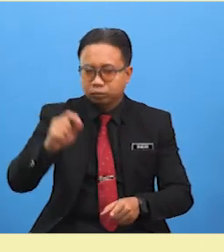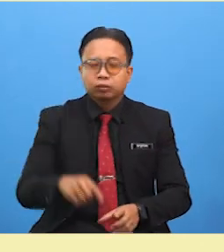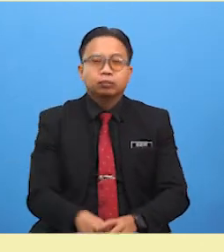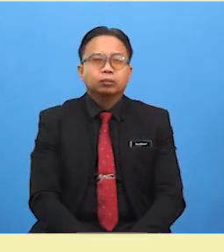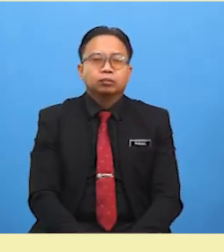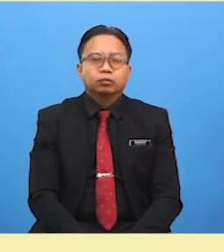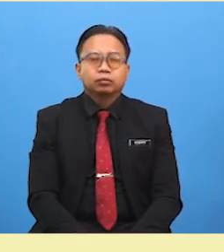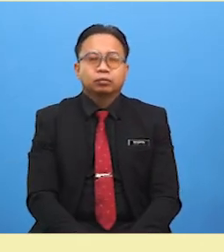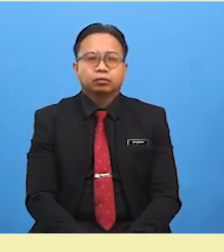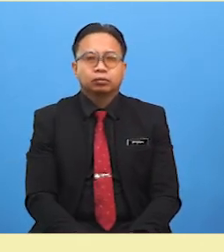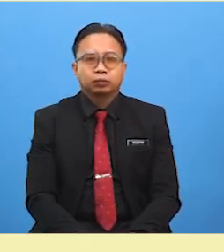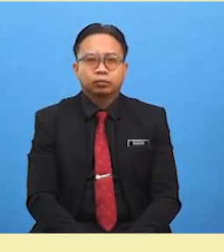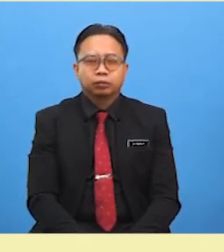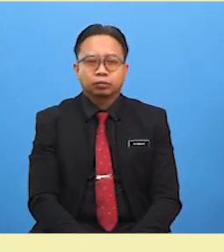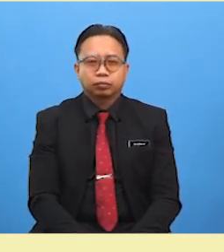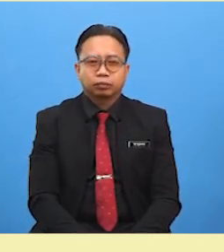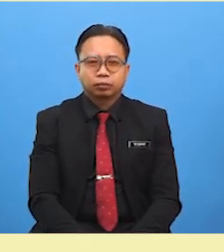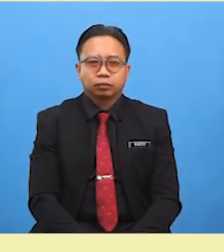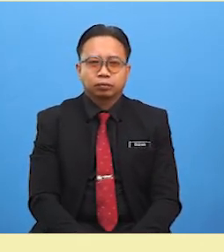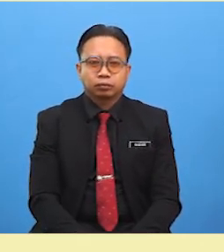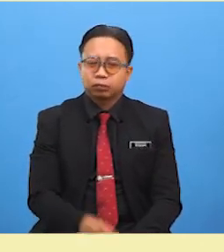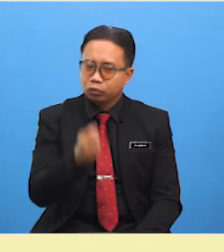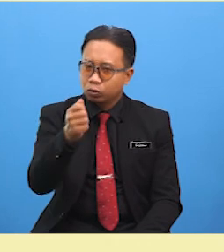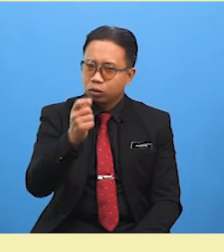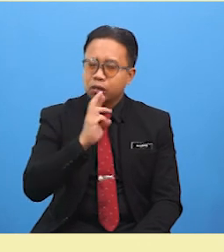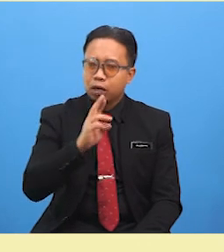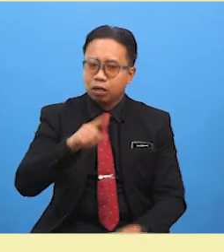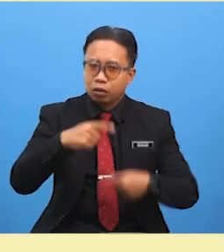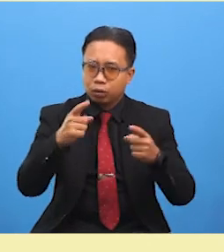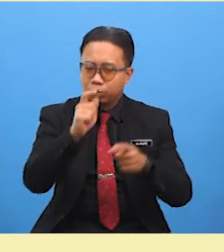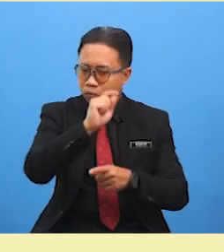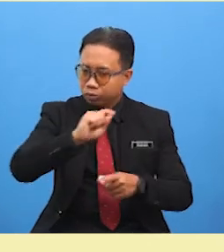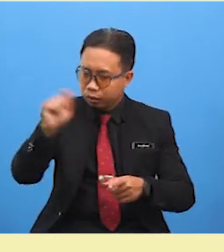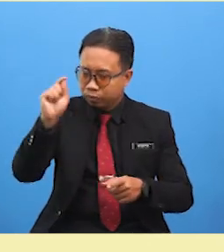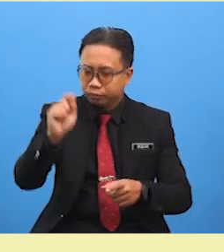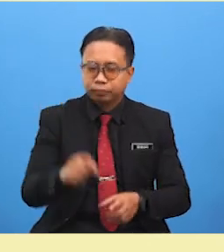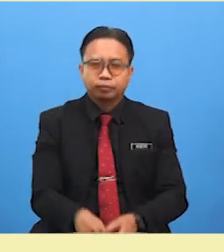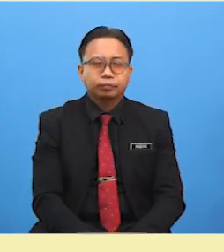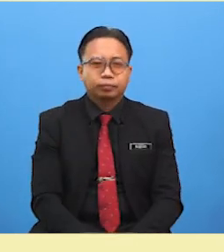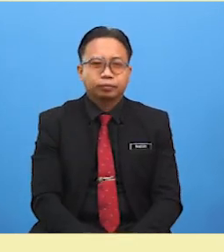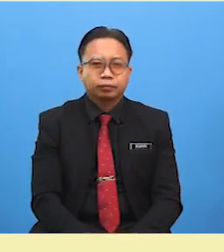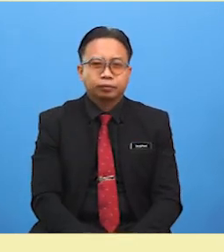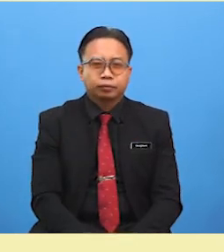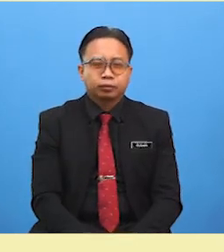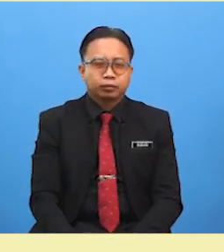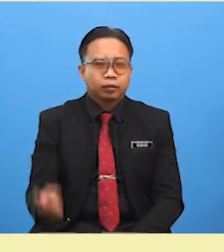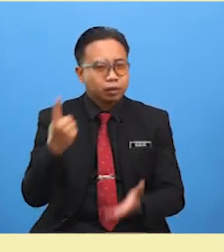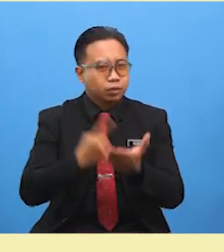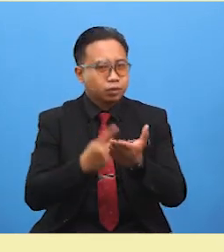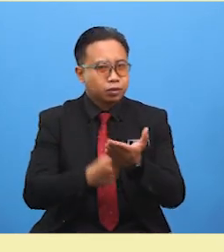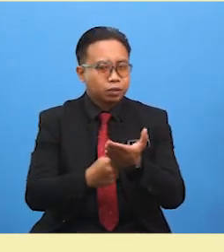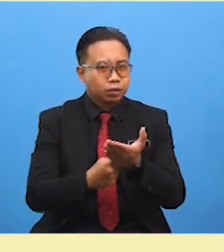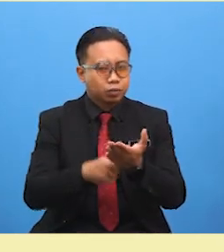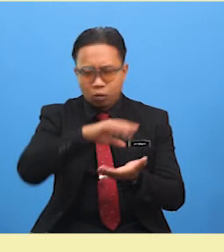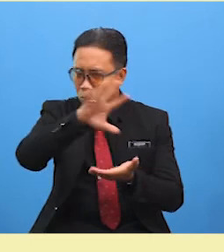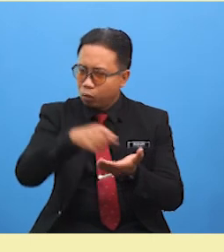It is true. So what you're going to do once again is you are going to tick next to the statement. Now let's check.